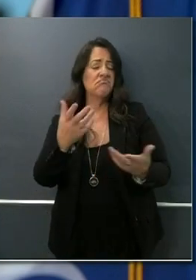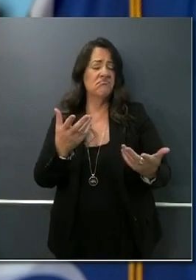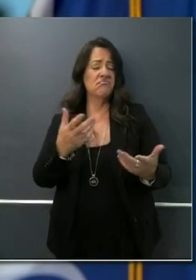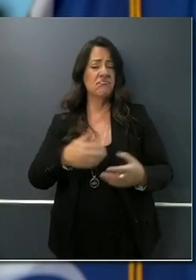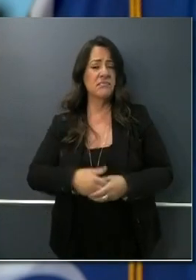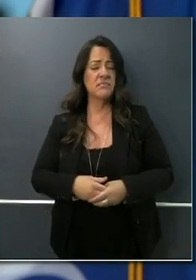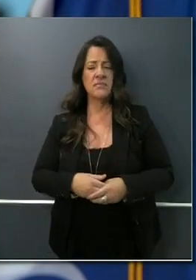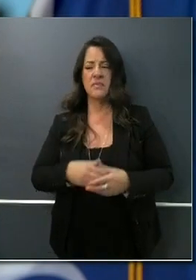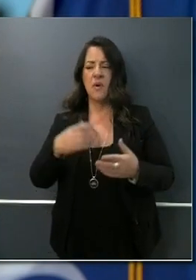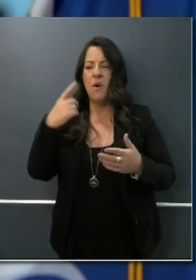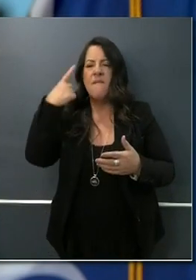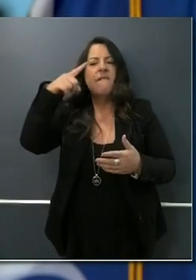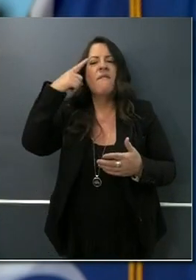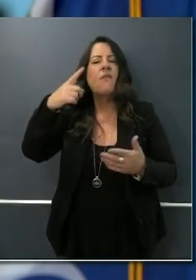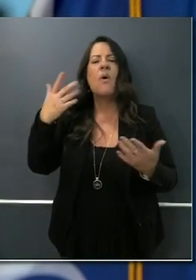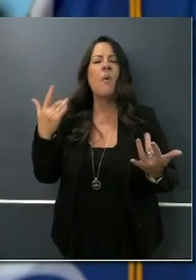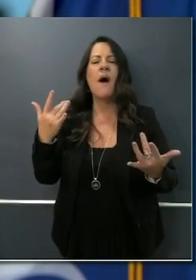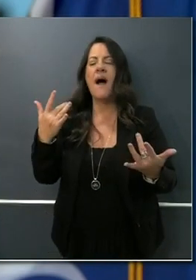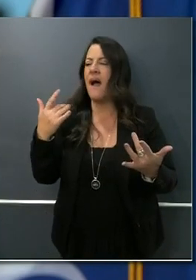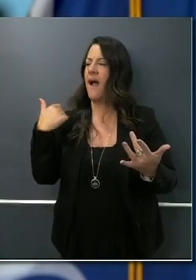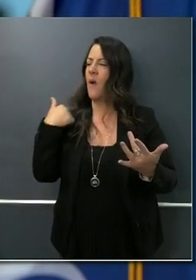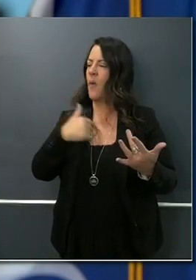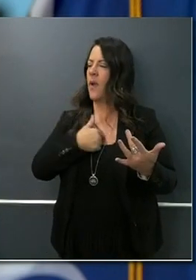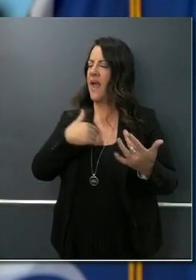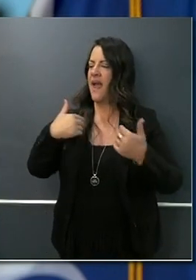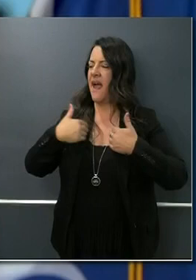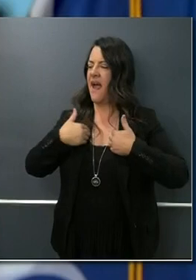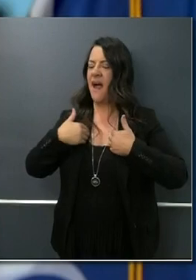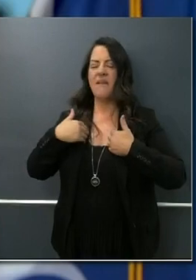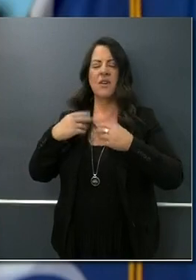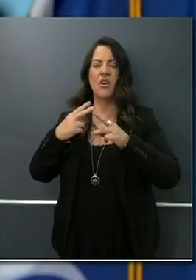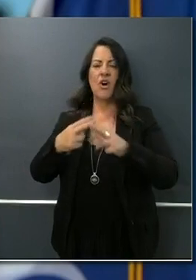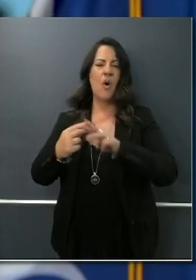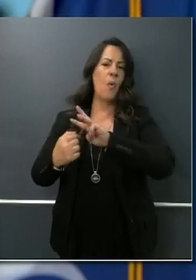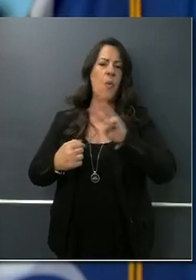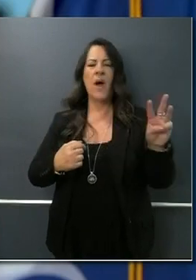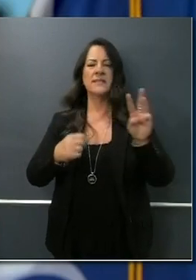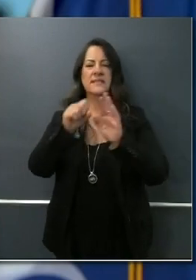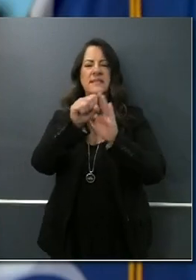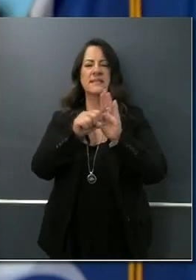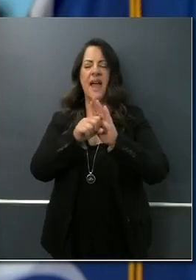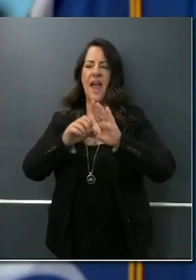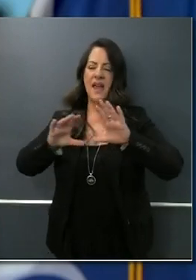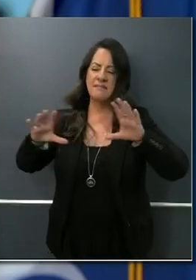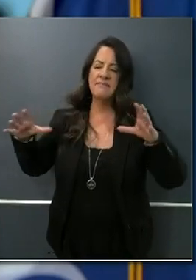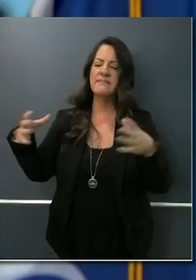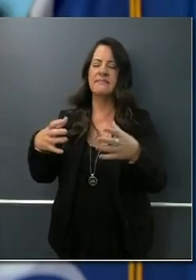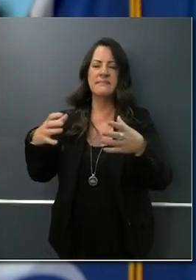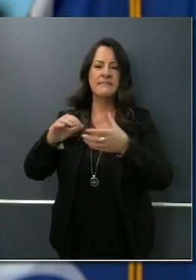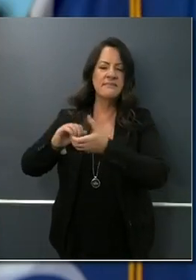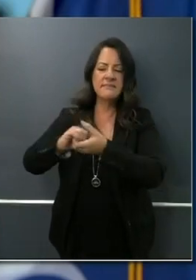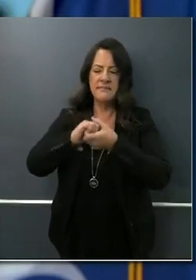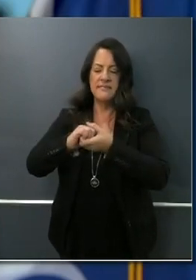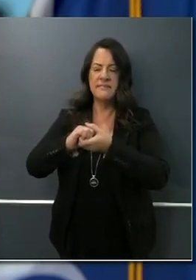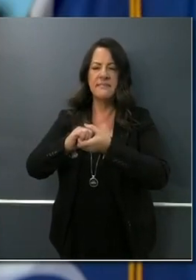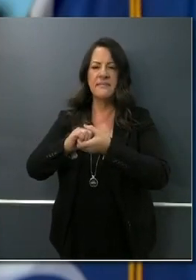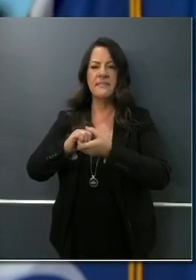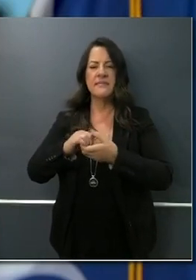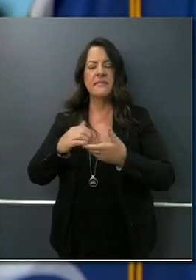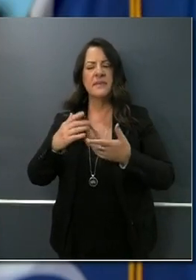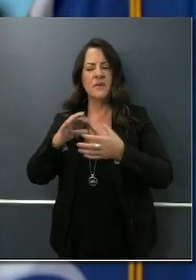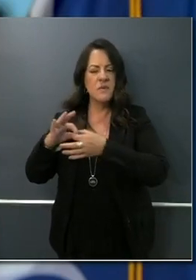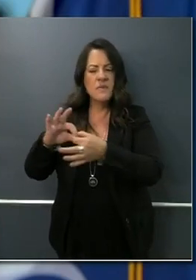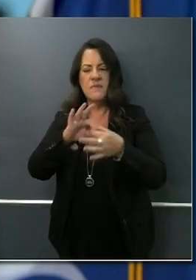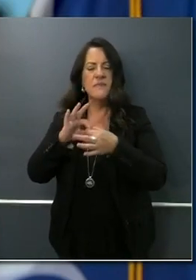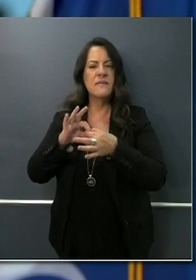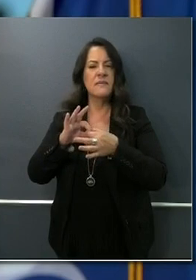of the purpose of the Western States Compact is some consideration and some collaboration, some heads up, some